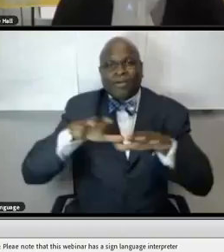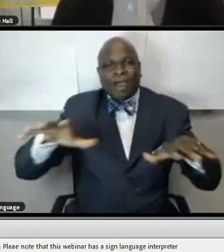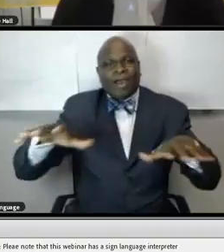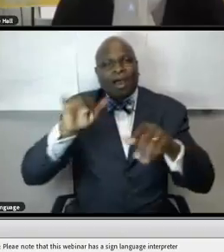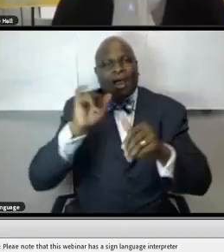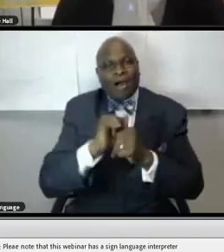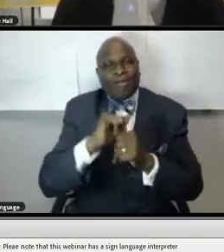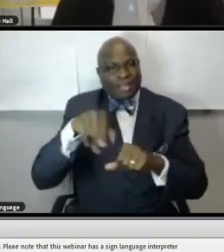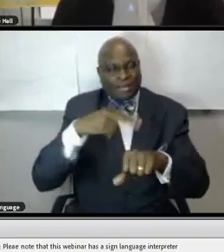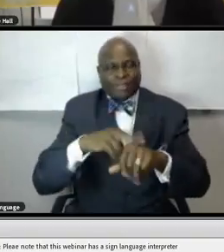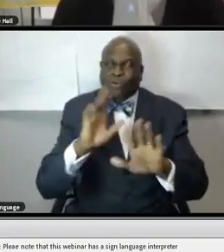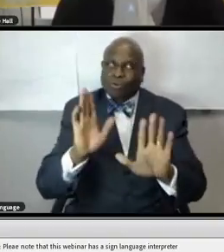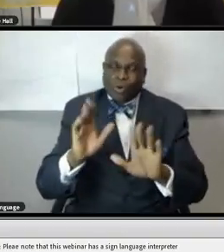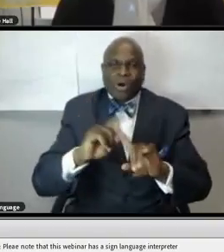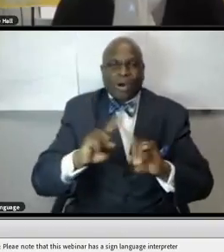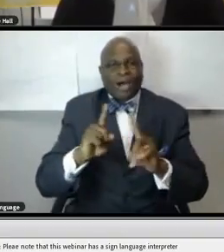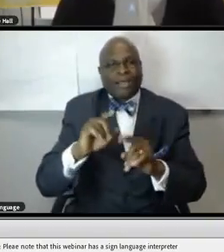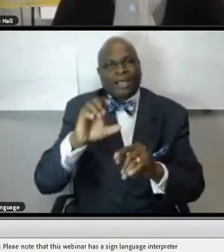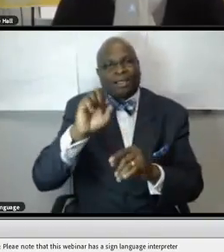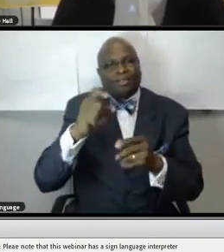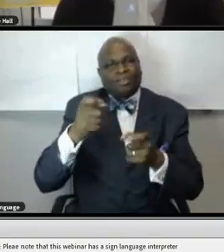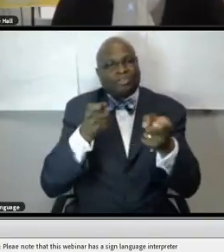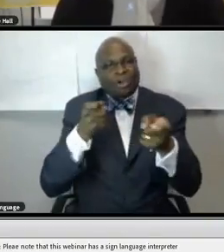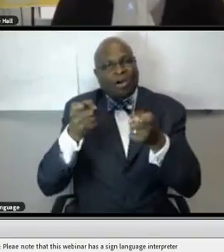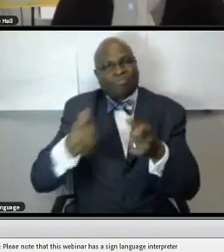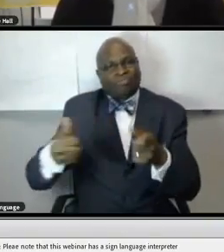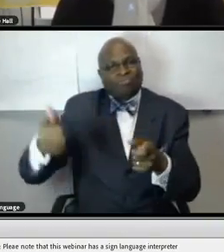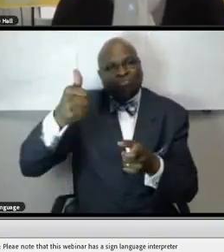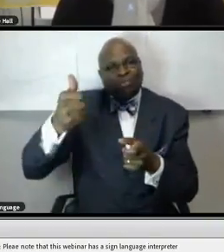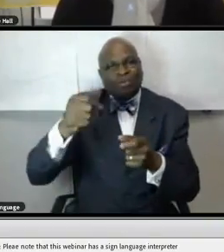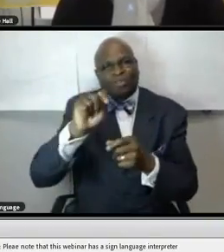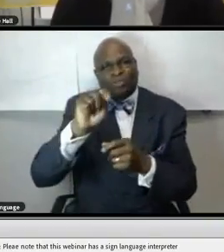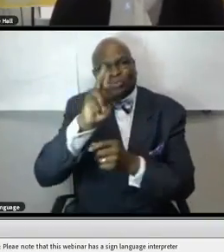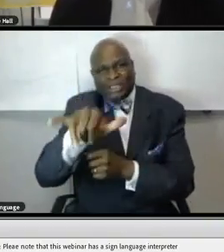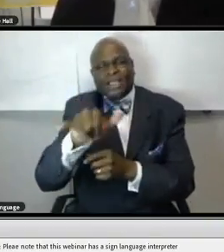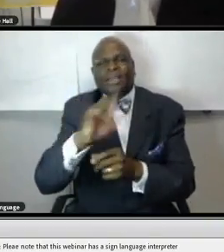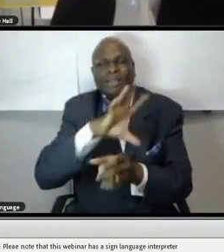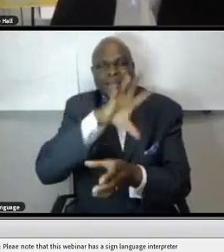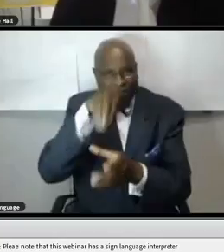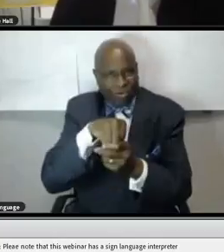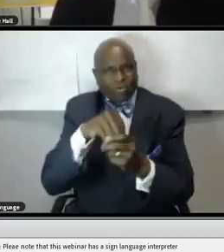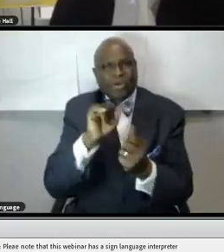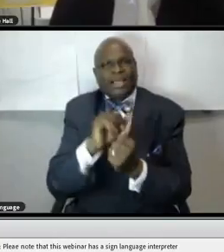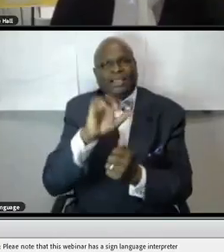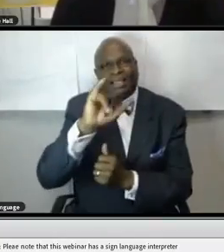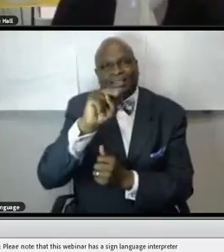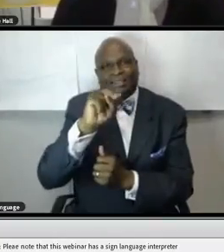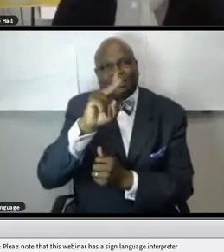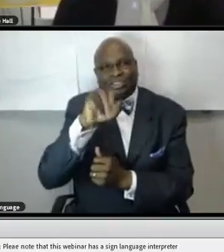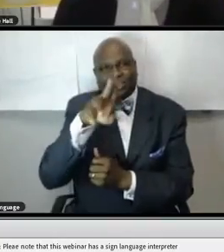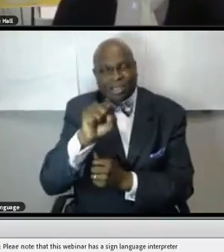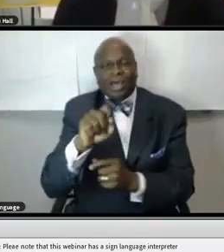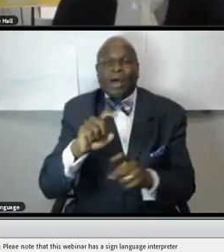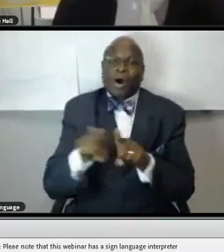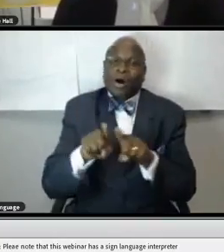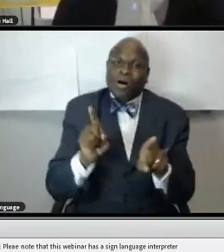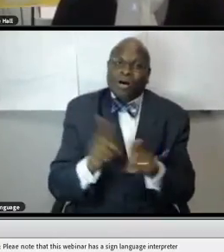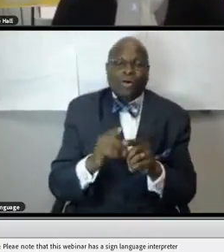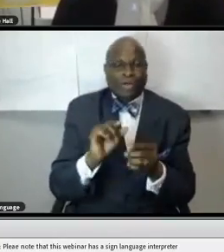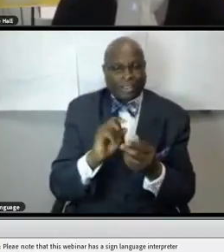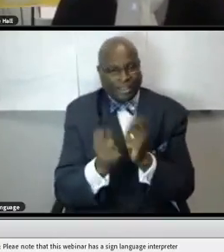not international, but of sovereignty treaties can be part of the definition of Indigenous. But it's also fluid